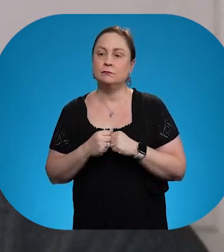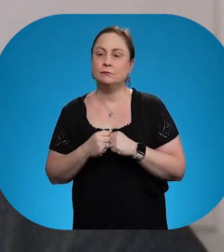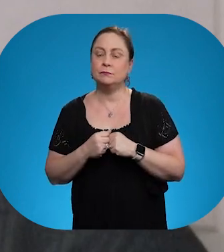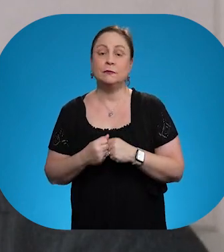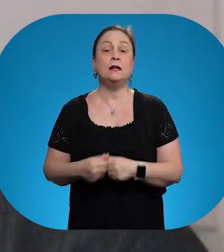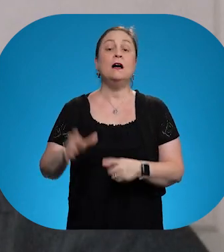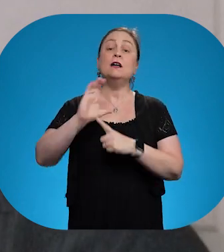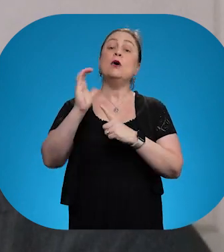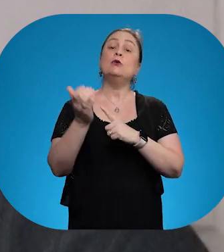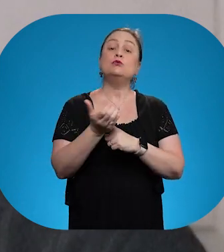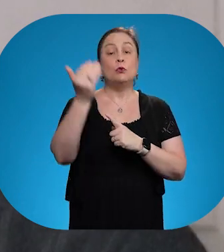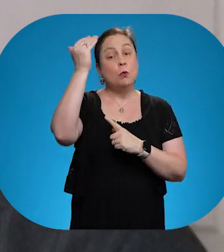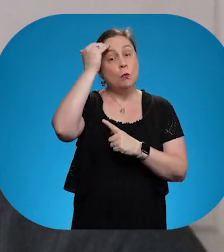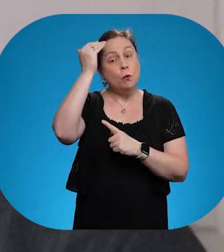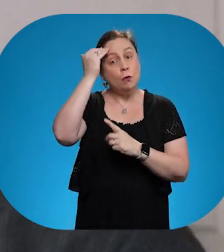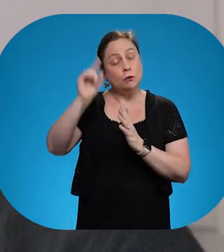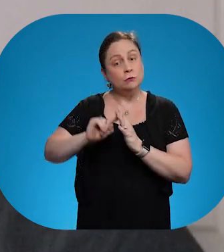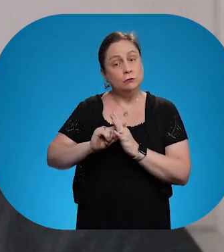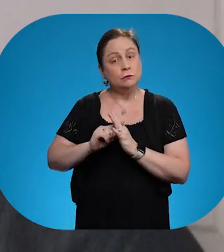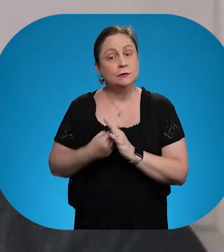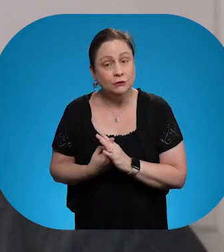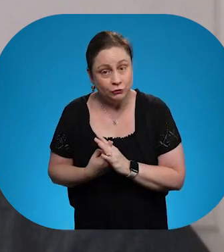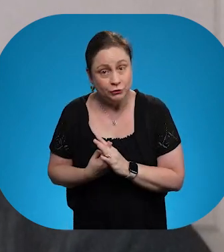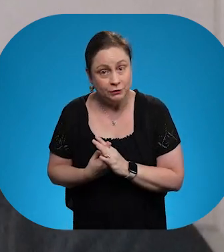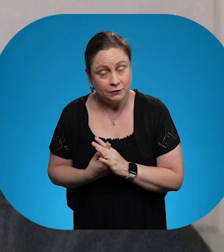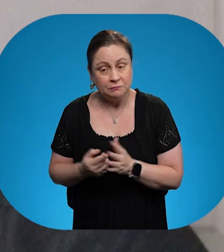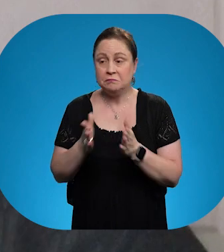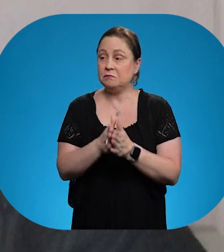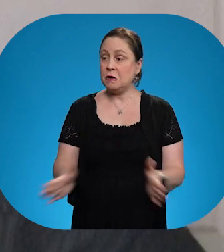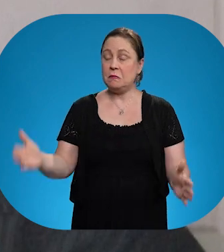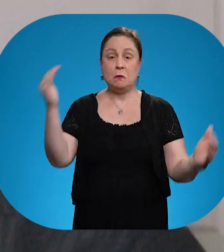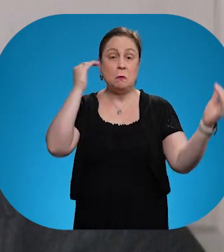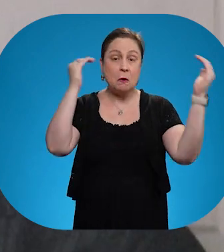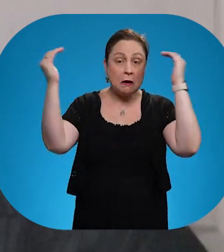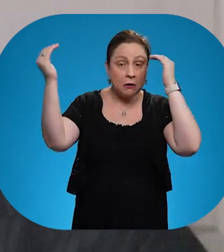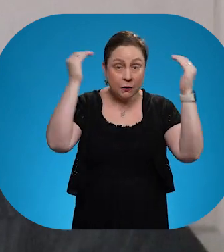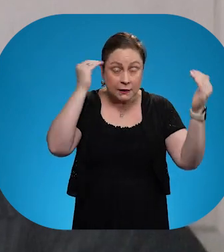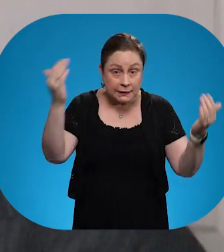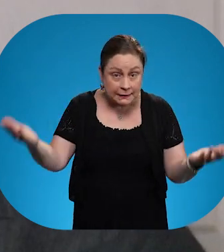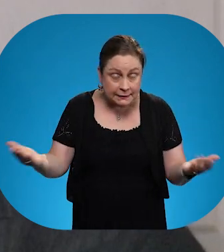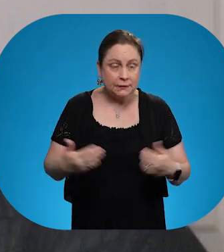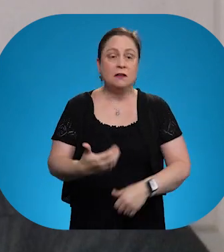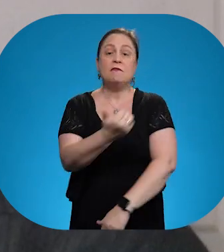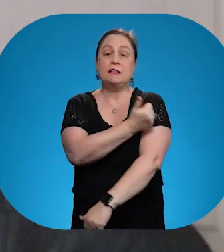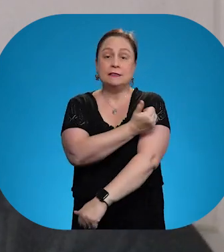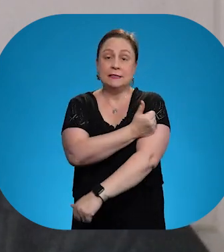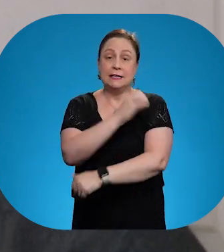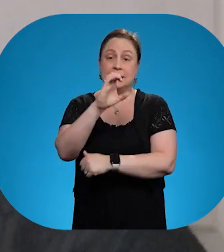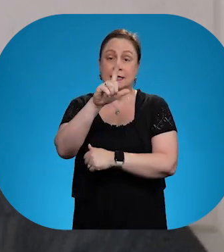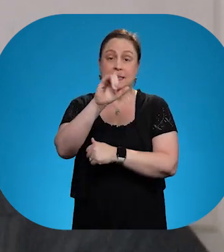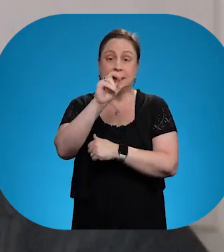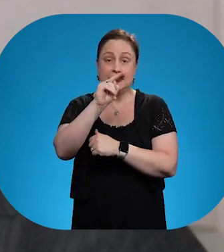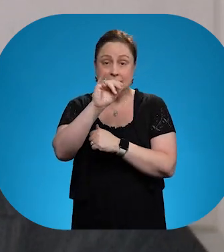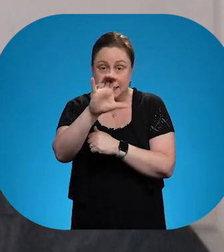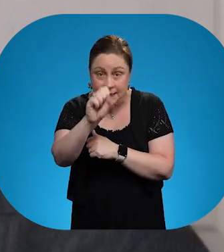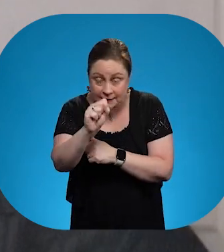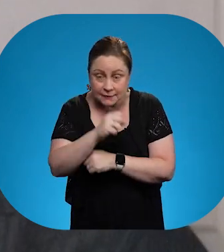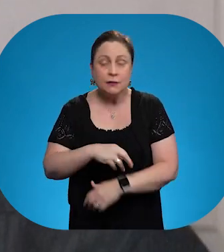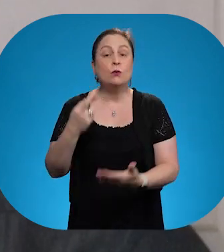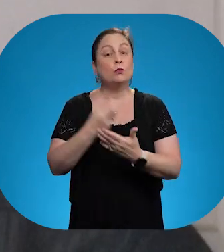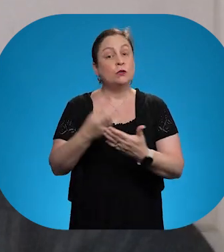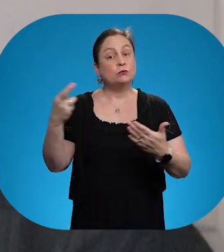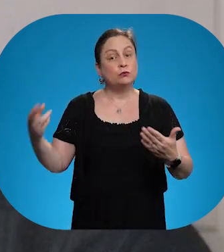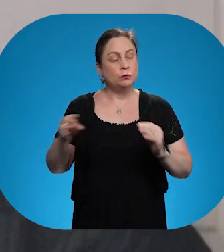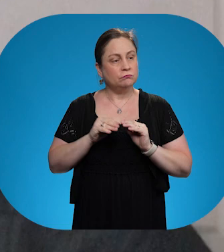to collaborate with public health in your communities may include cultural awareness initiatives and public awareness